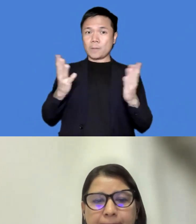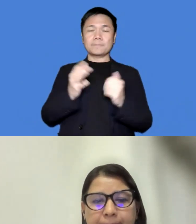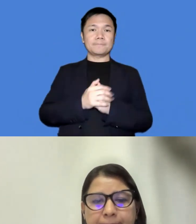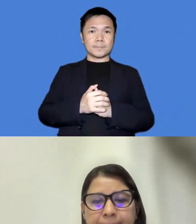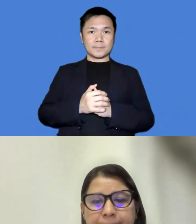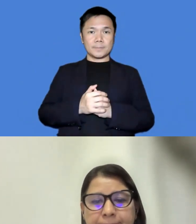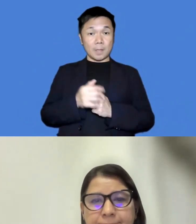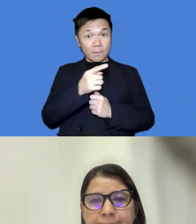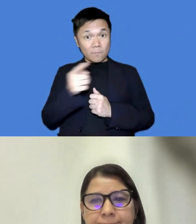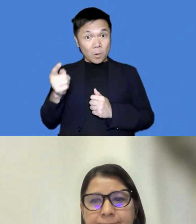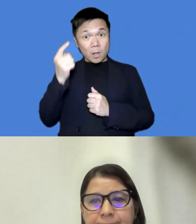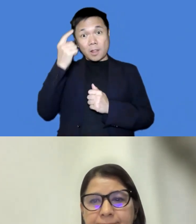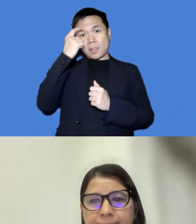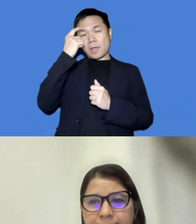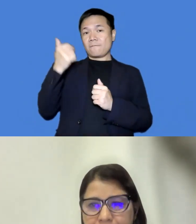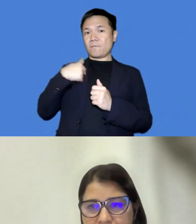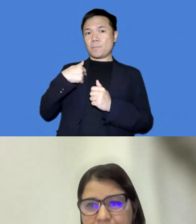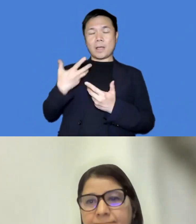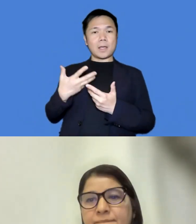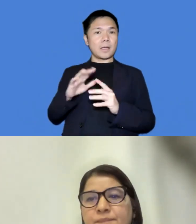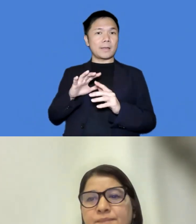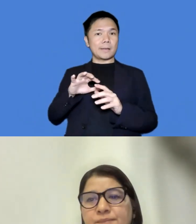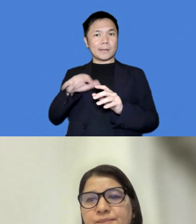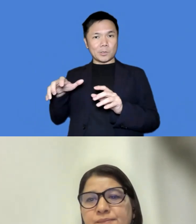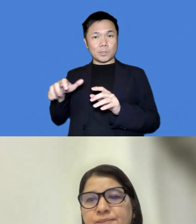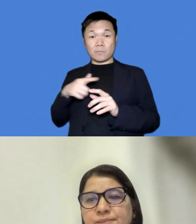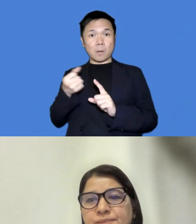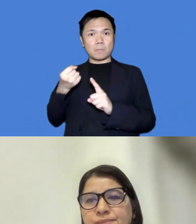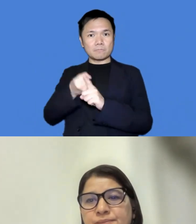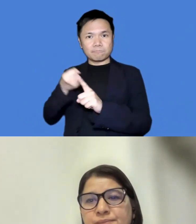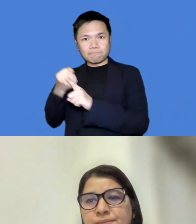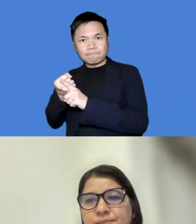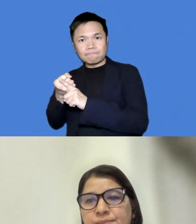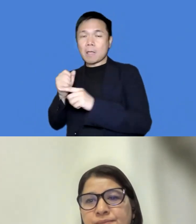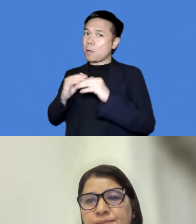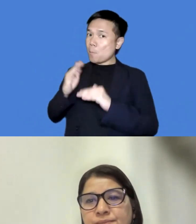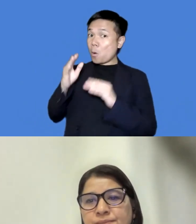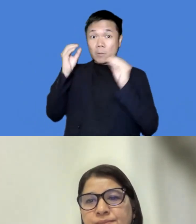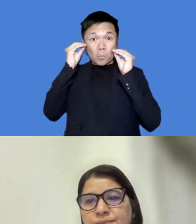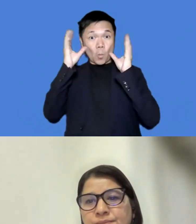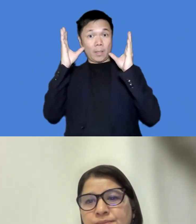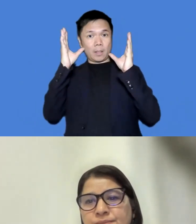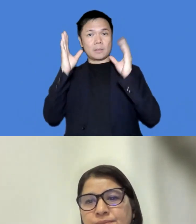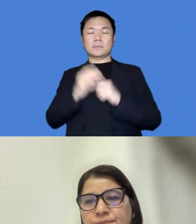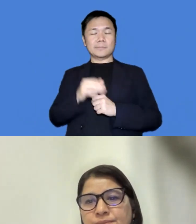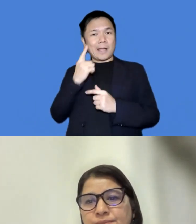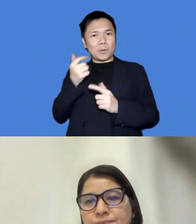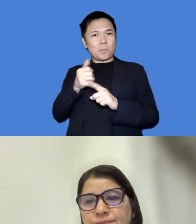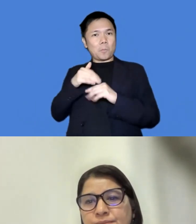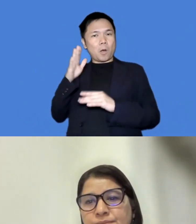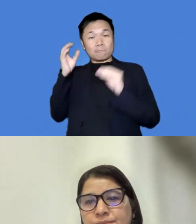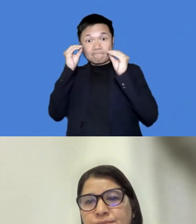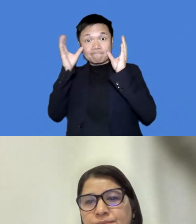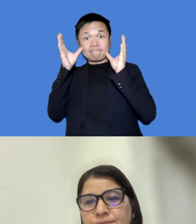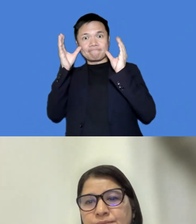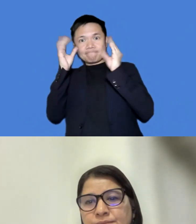we can do in our country level is by advocacy, and through awareness campaigns we can sensitize persons